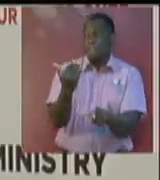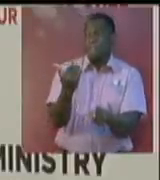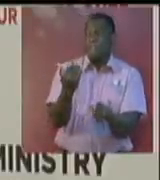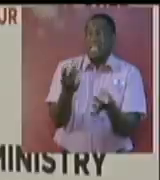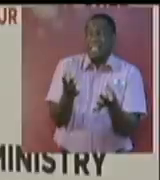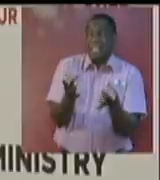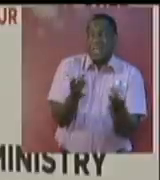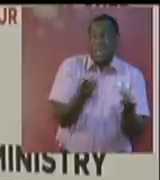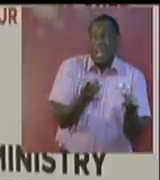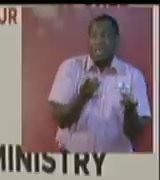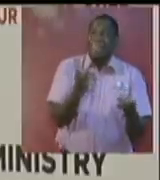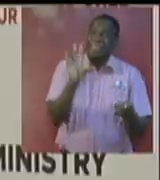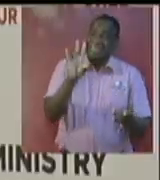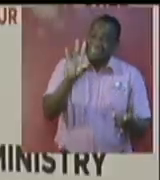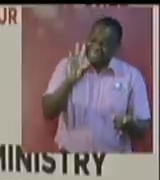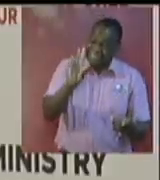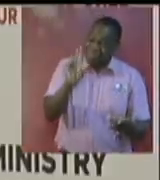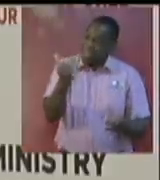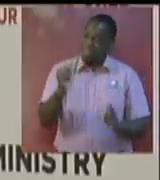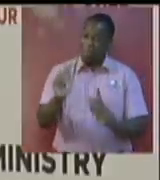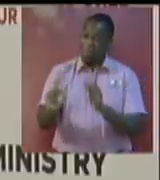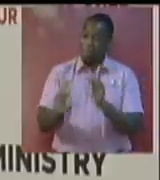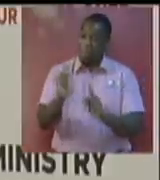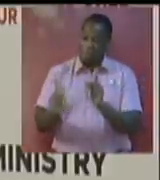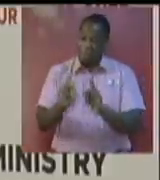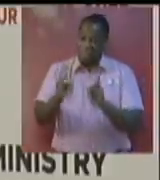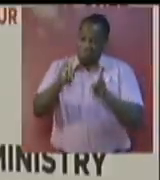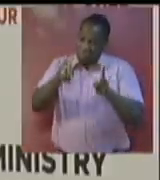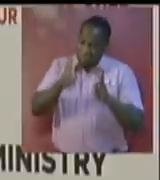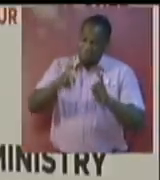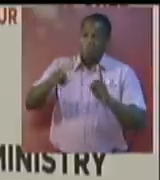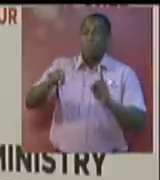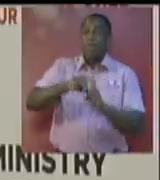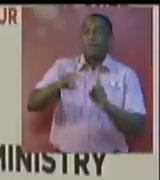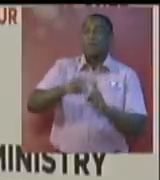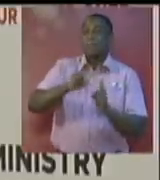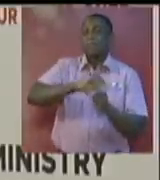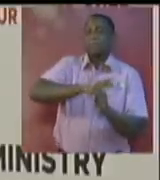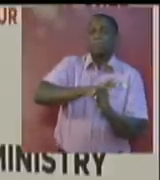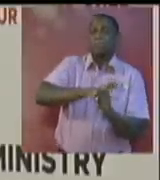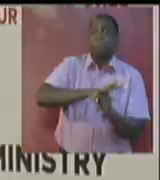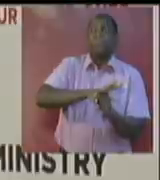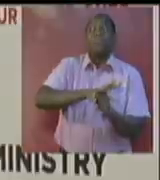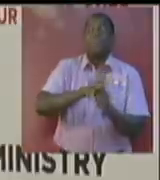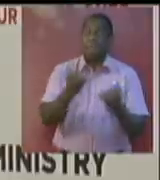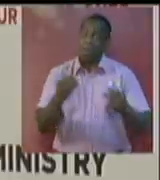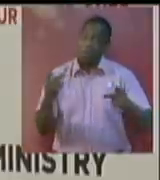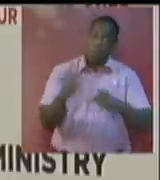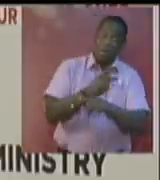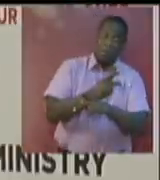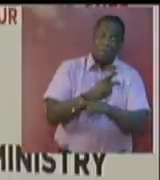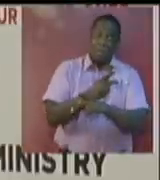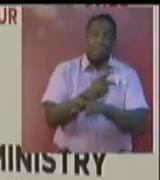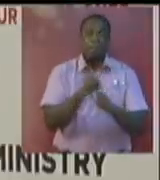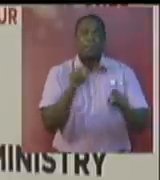became positive. And then you can then multiply that, because those people will then go home to their families and have the opportunity to